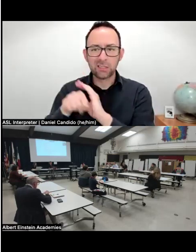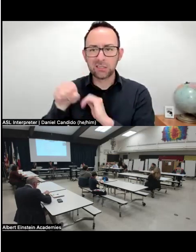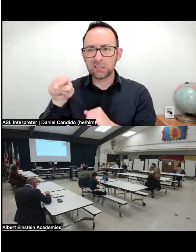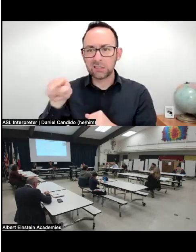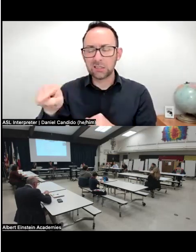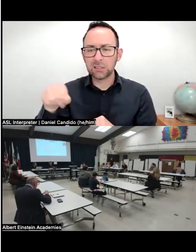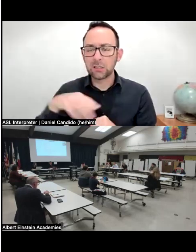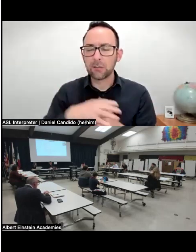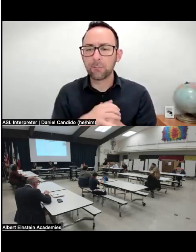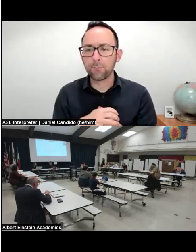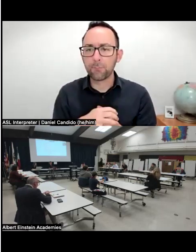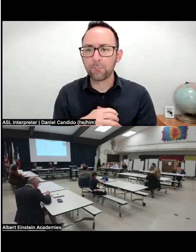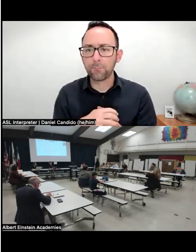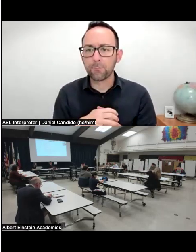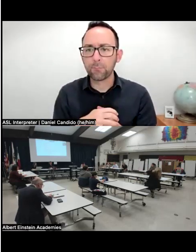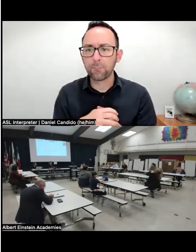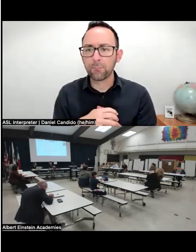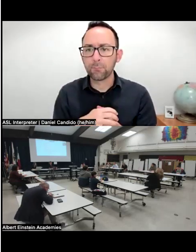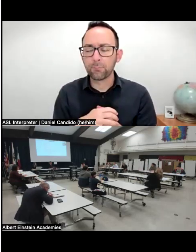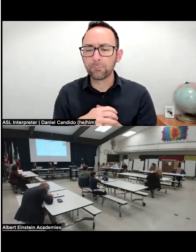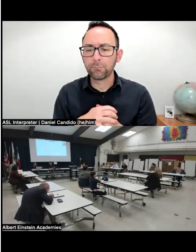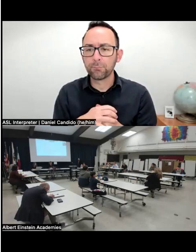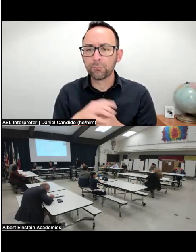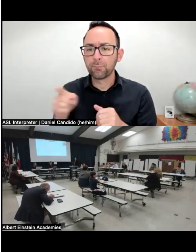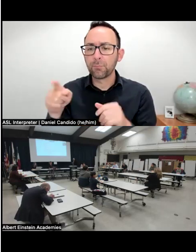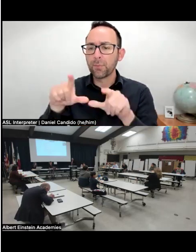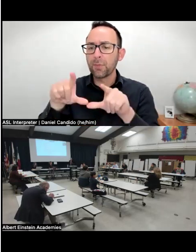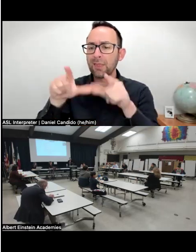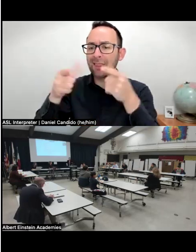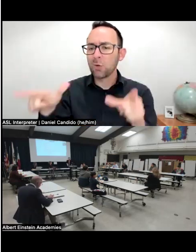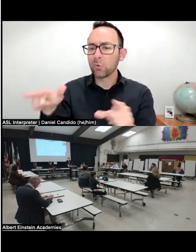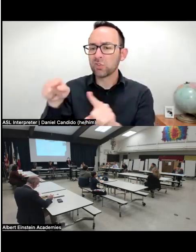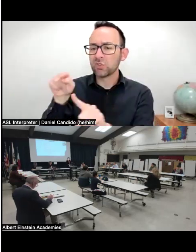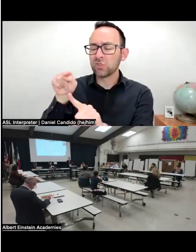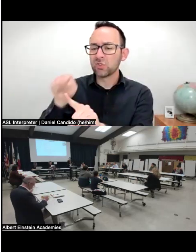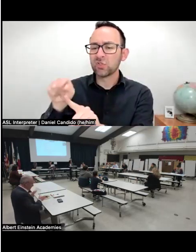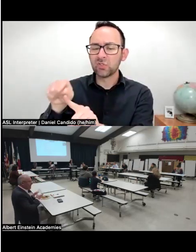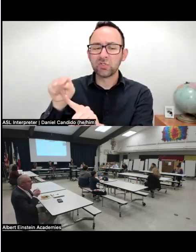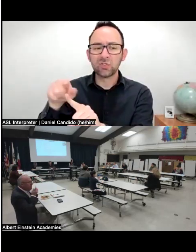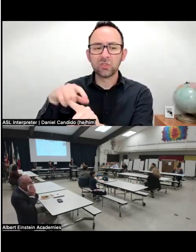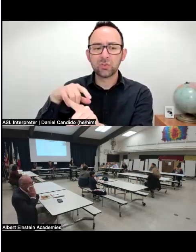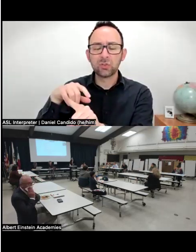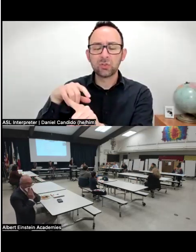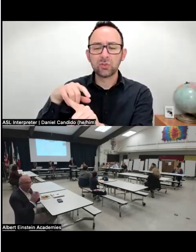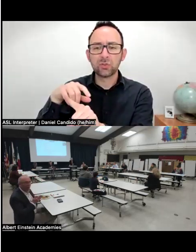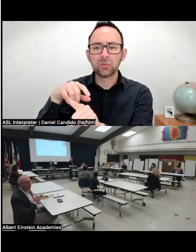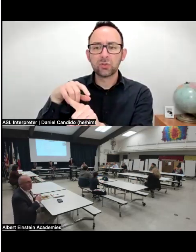with Superintendent Sharetta. The language presented it at the Board of Trustees